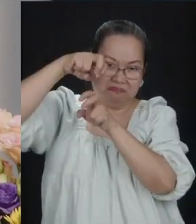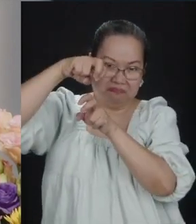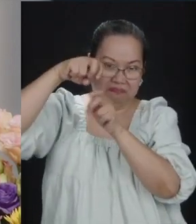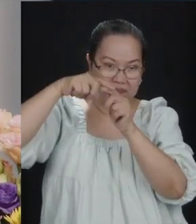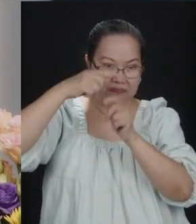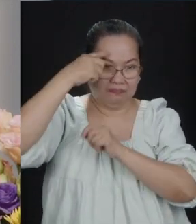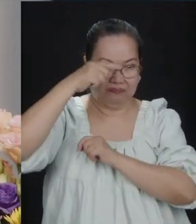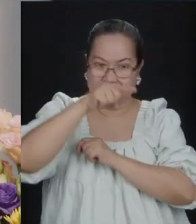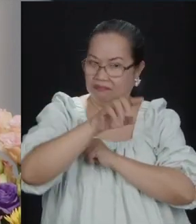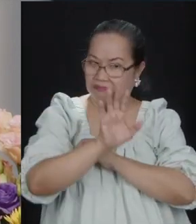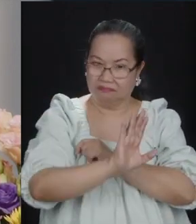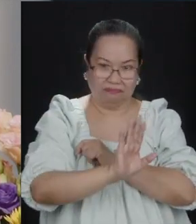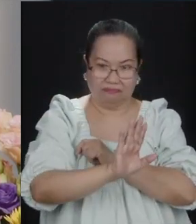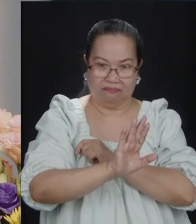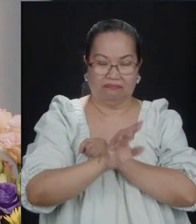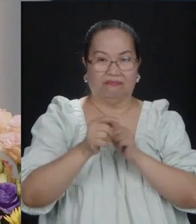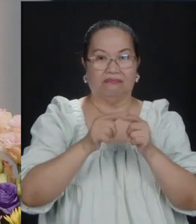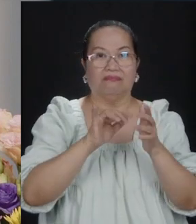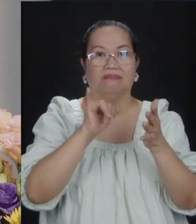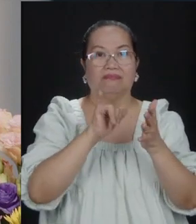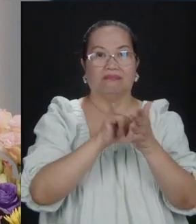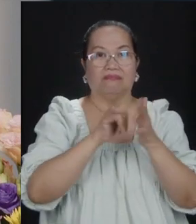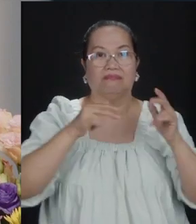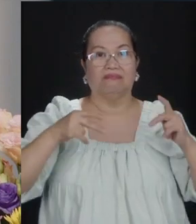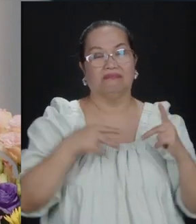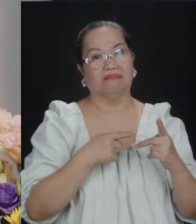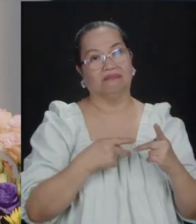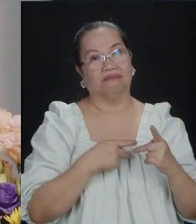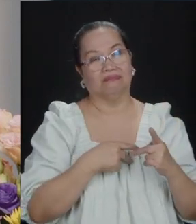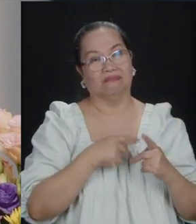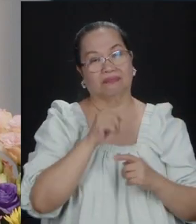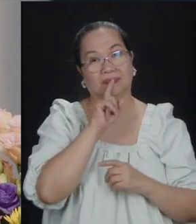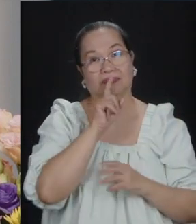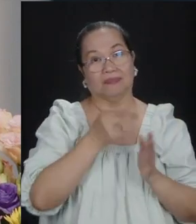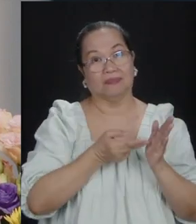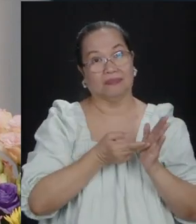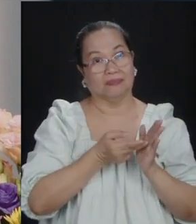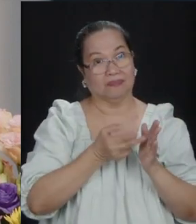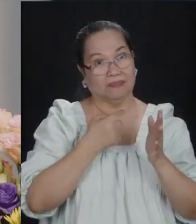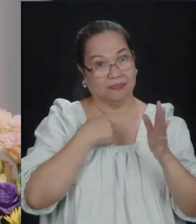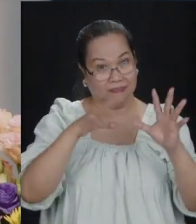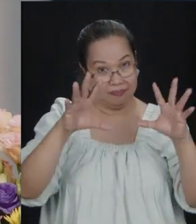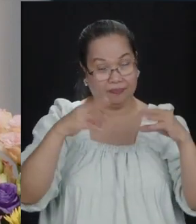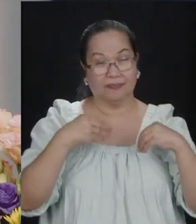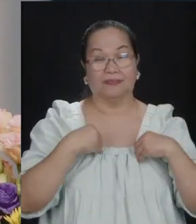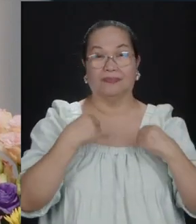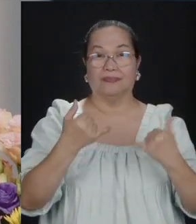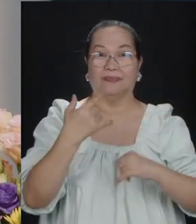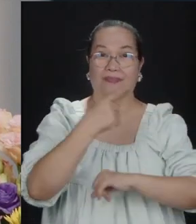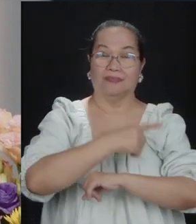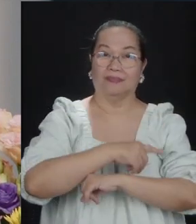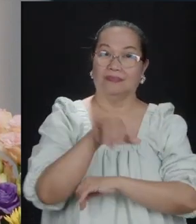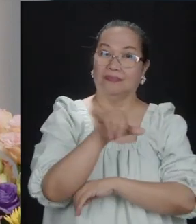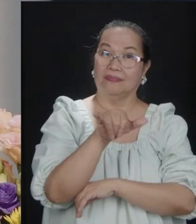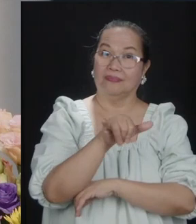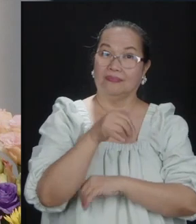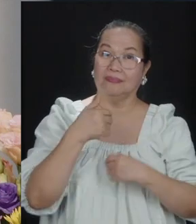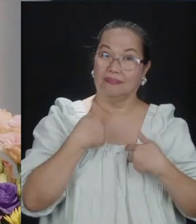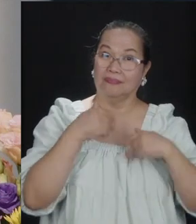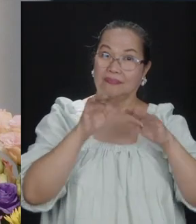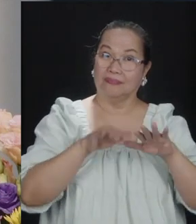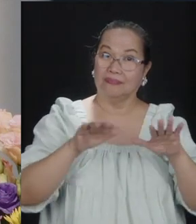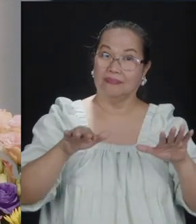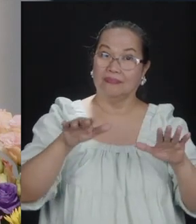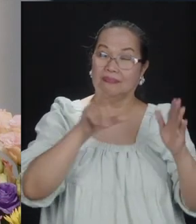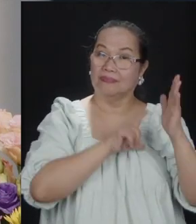her. That must be a very painful truth to bear. Today, it's the same thing. We have children because